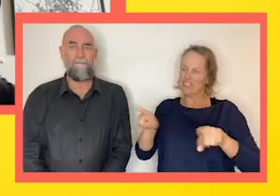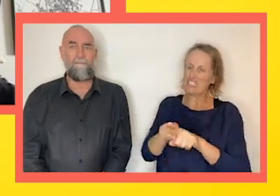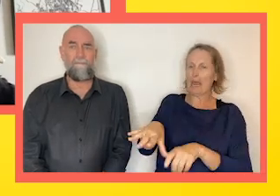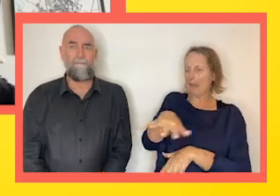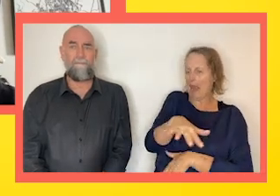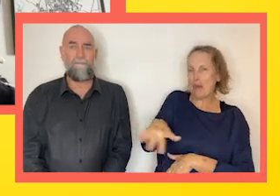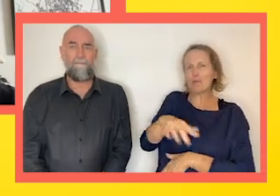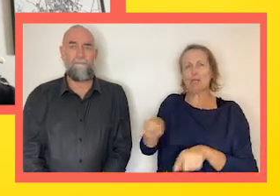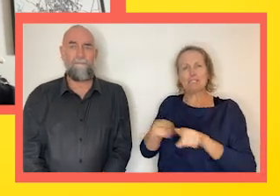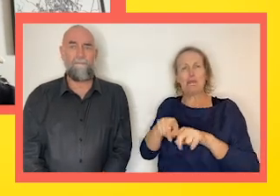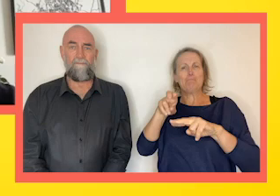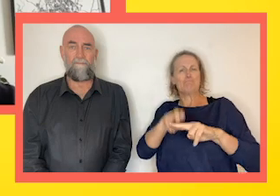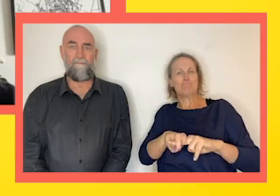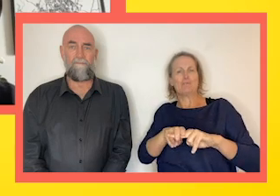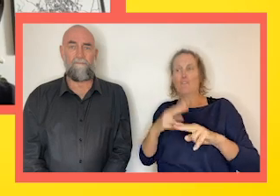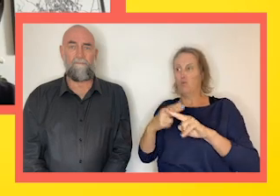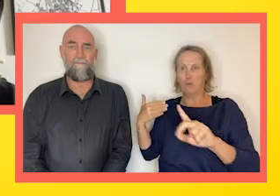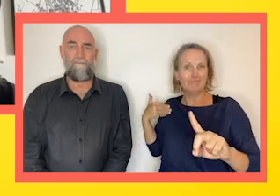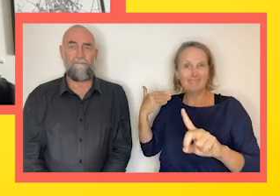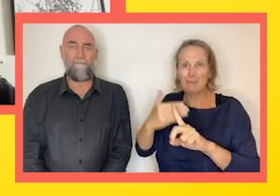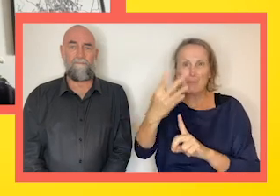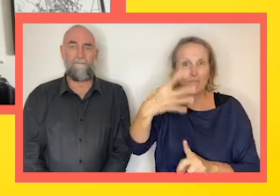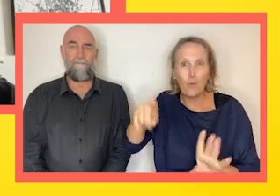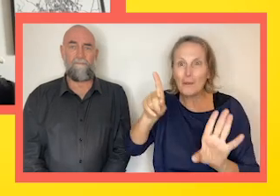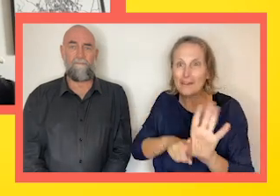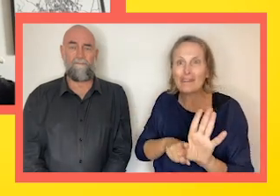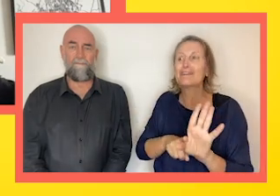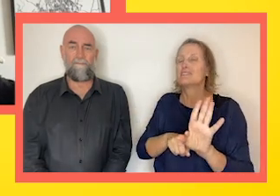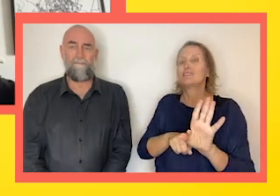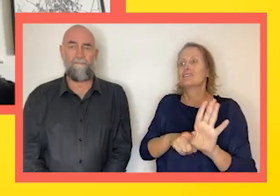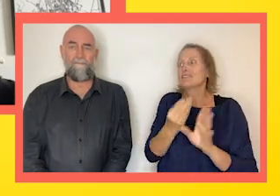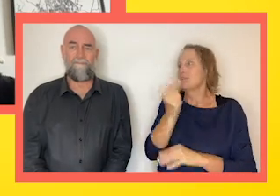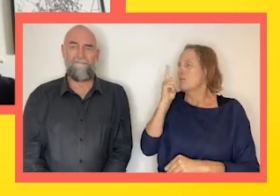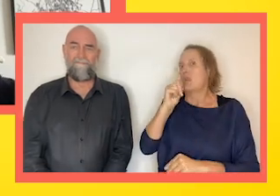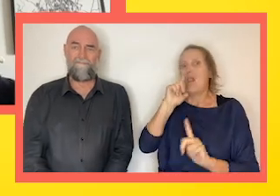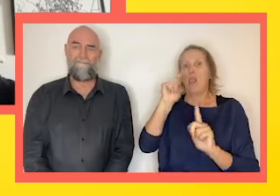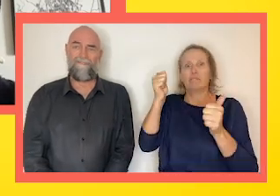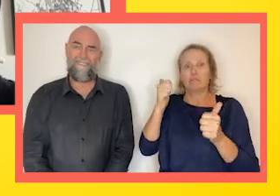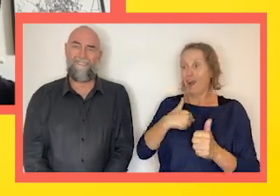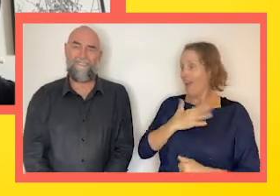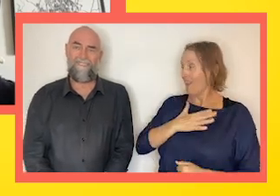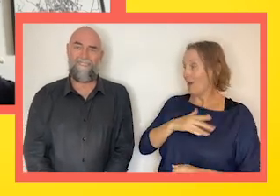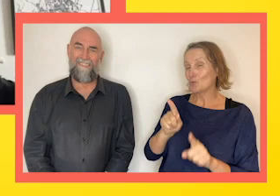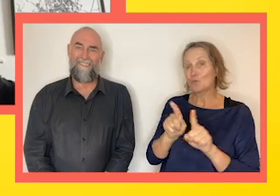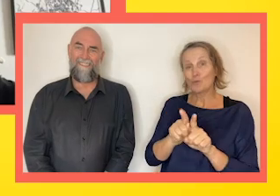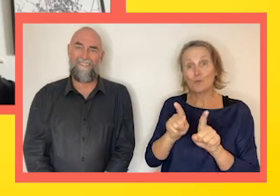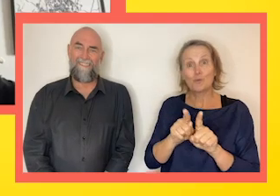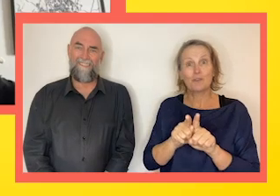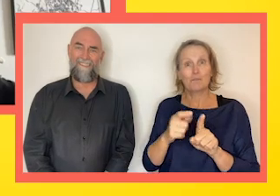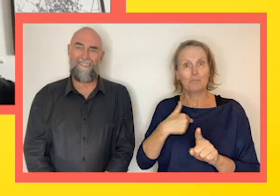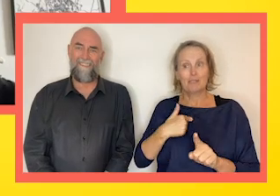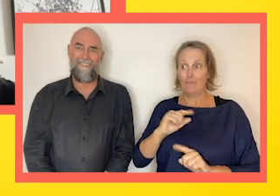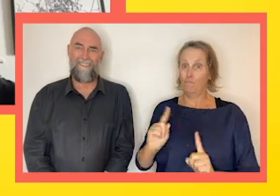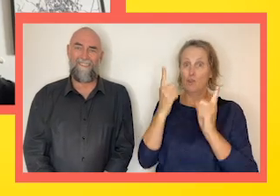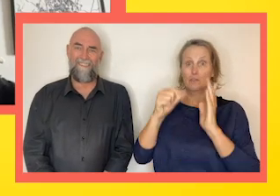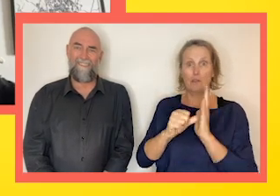the same seat that they've sat at for the last 40 years, and they love it, and I love it as well. Like I went